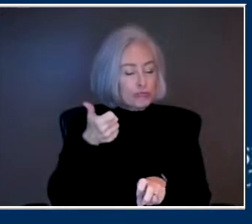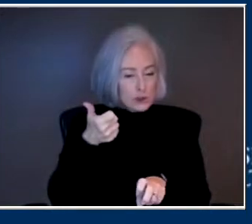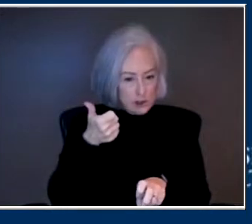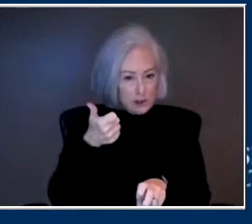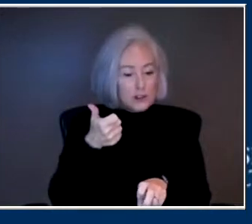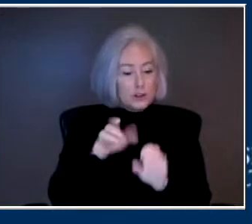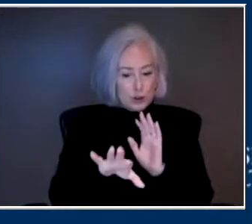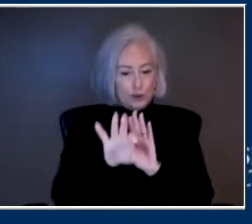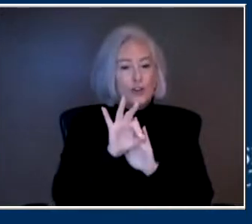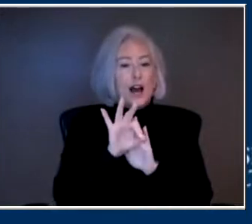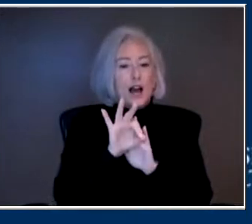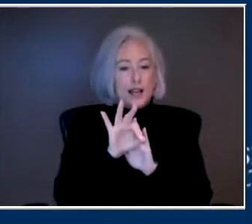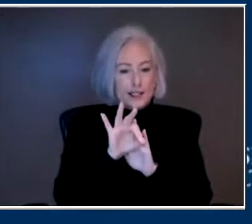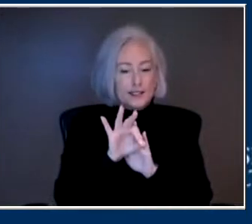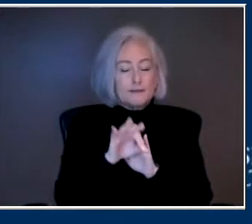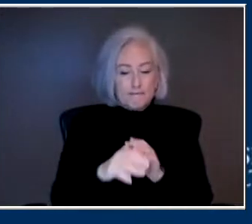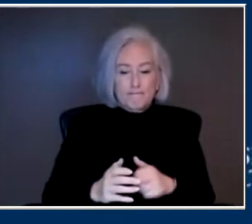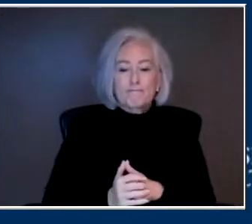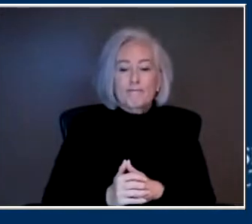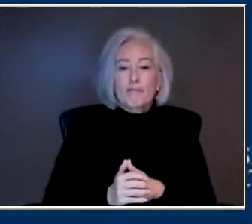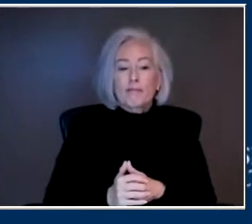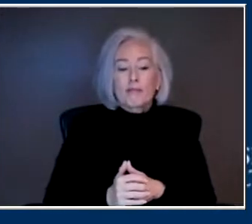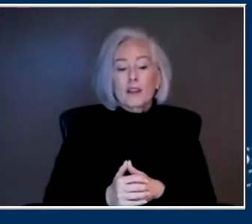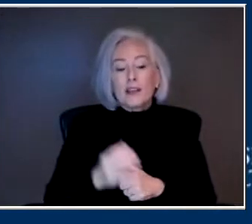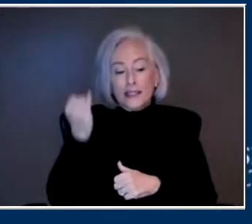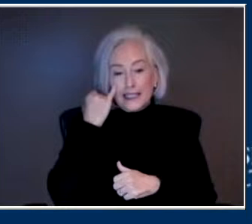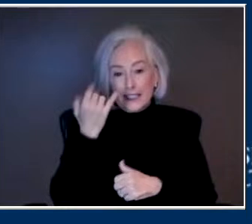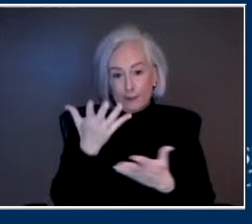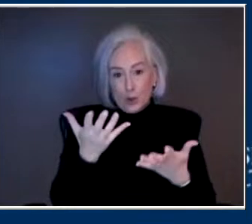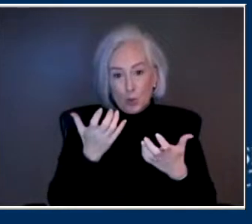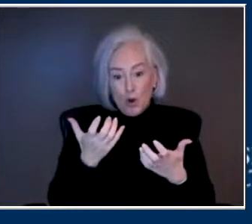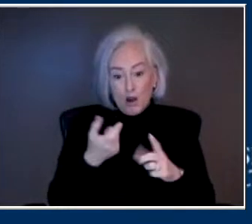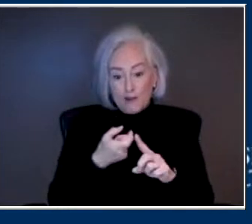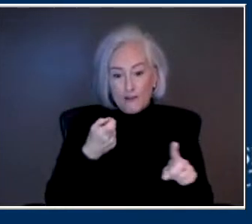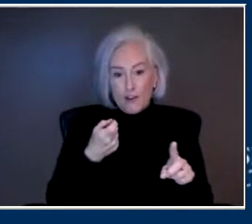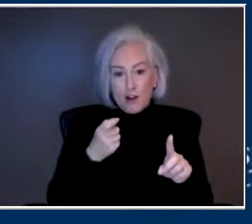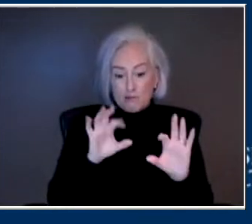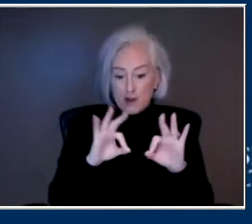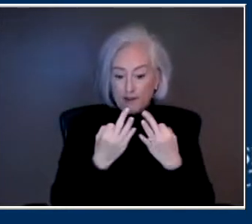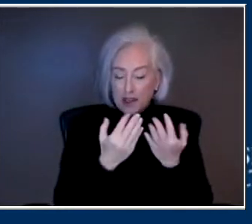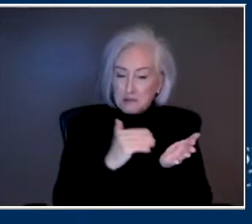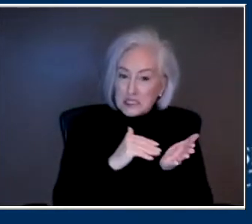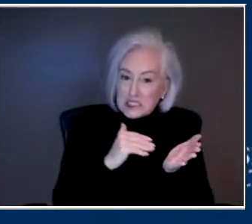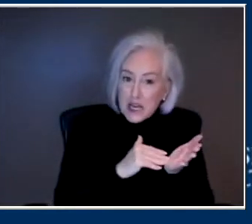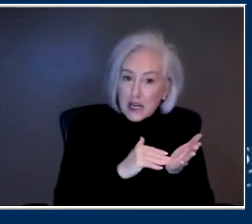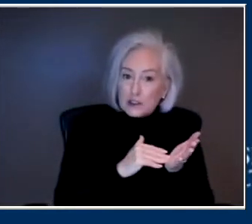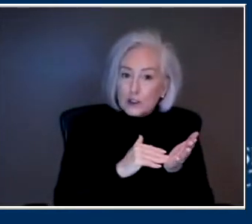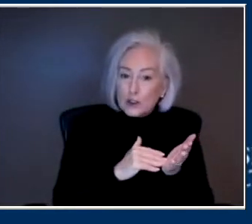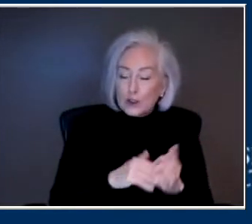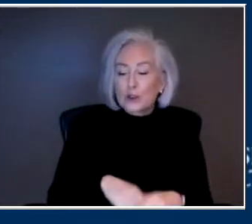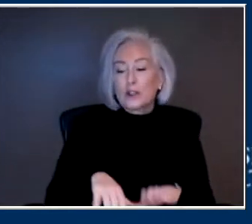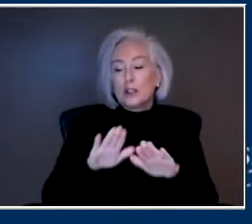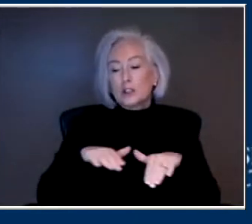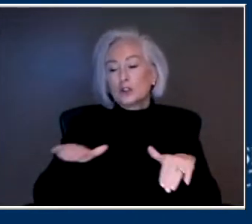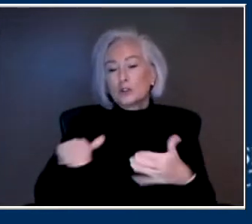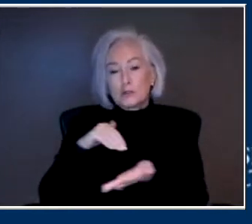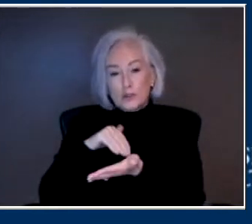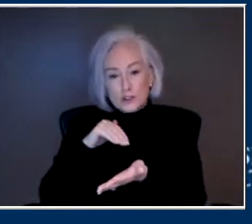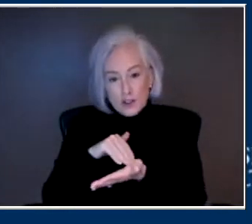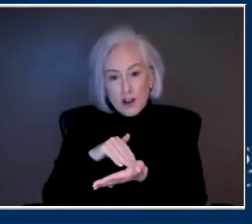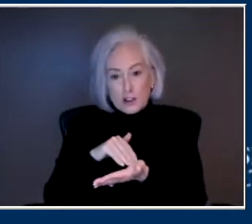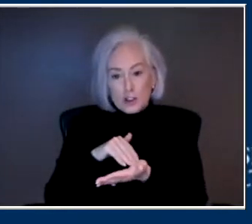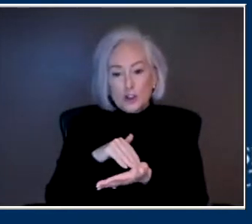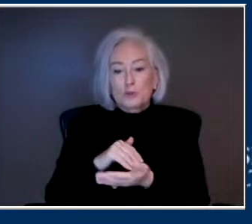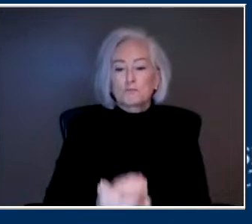if we are talking about trying to get it from your primary care provider or your pediatrician's office. I was just